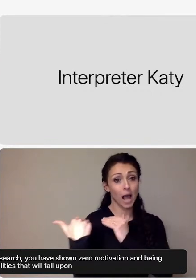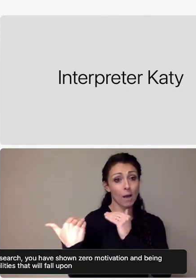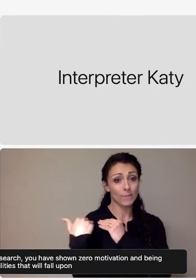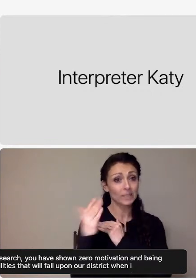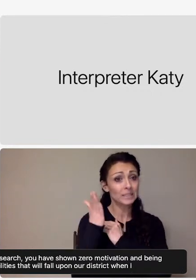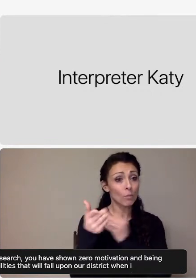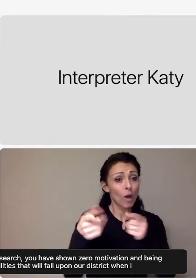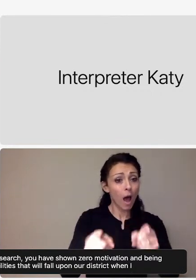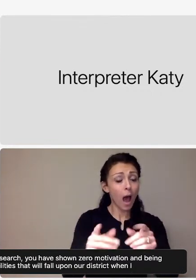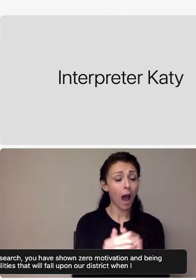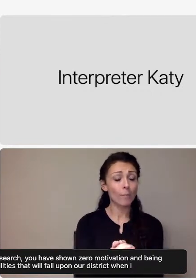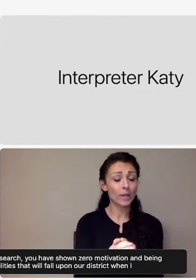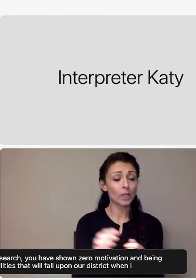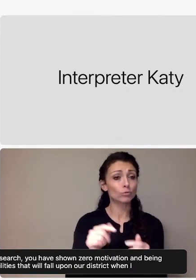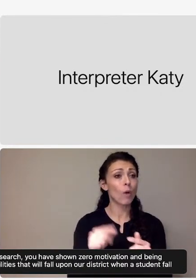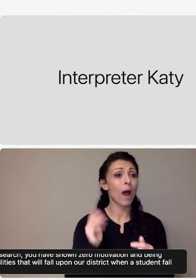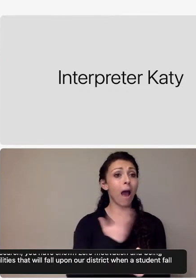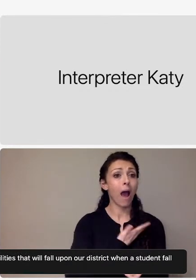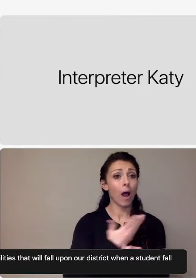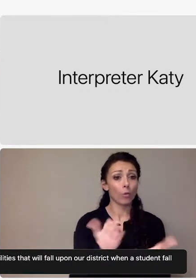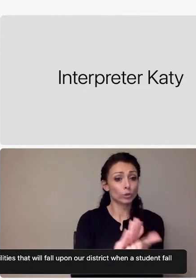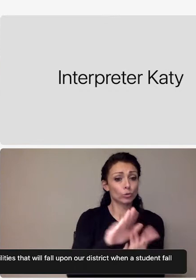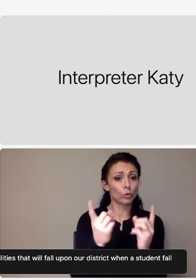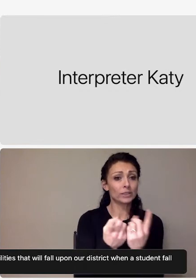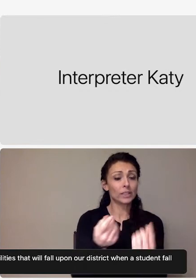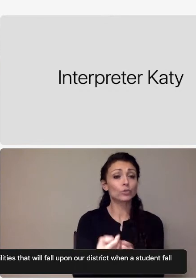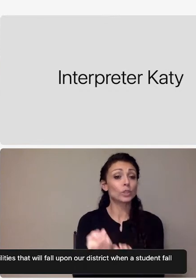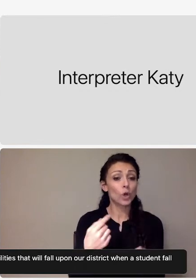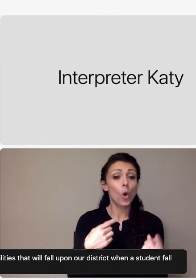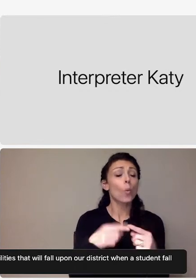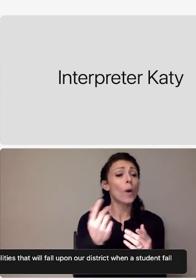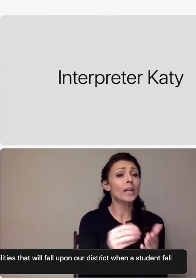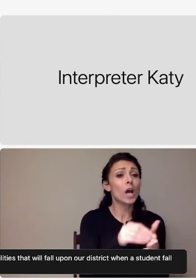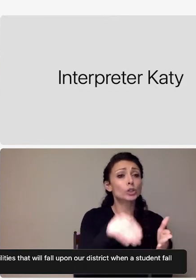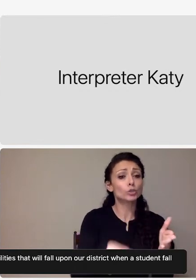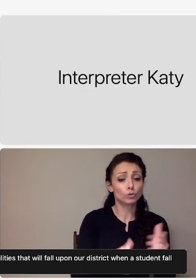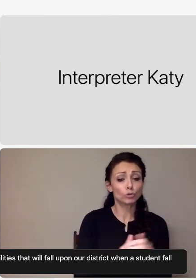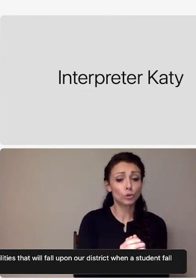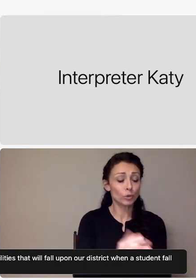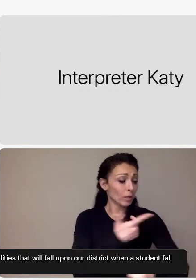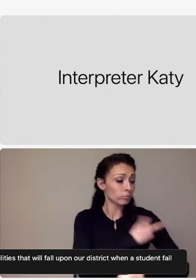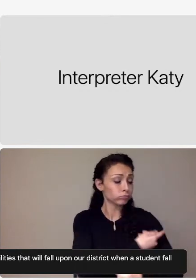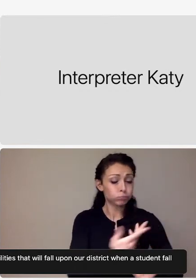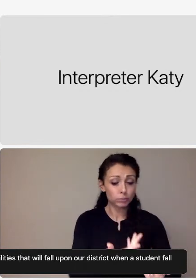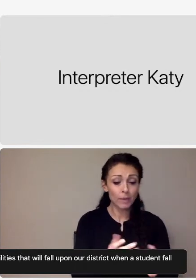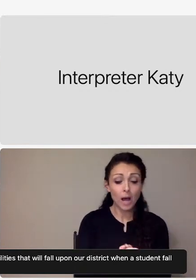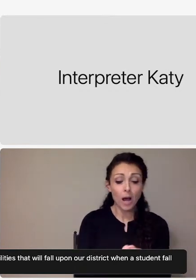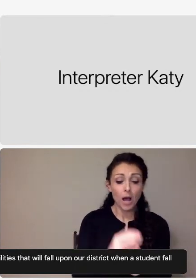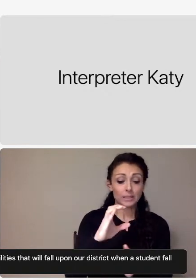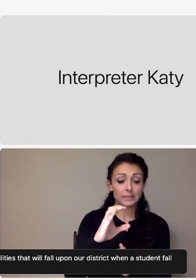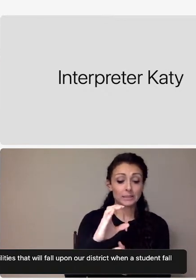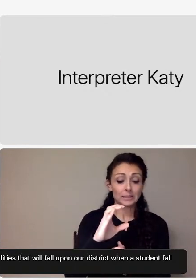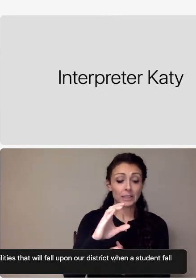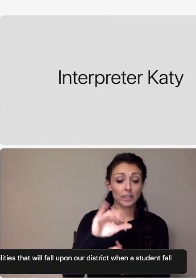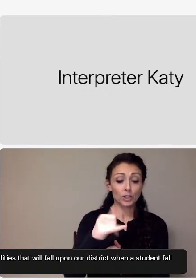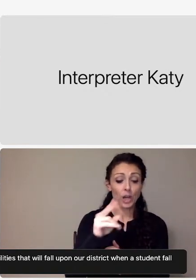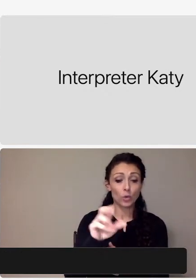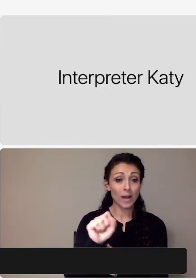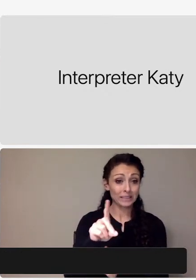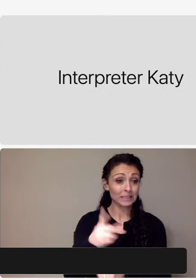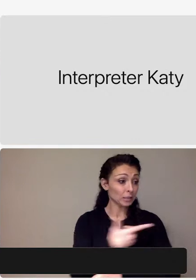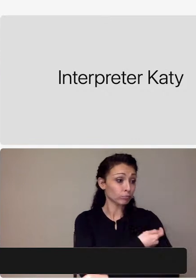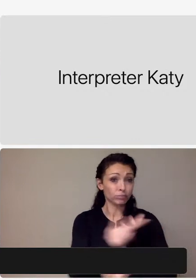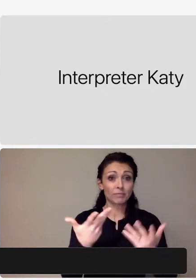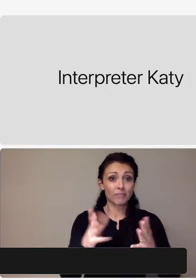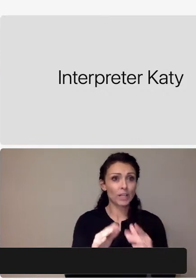student falls sick from cjusd forcing them to vaccinate a child without knowing their medical history do you realize the harm that